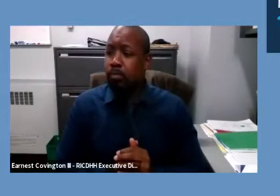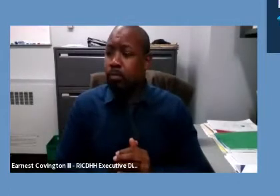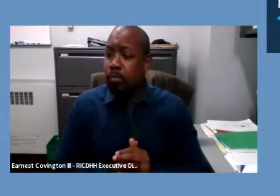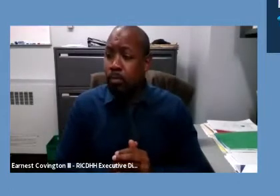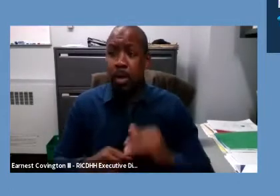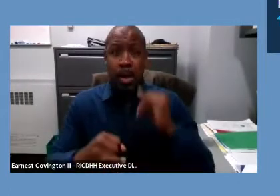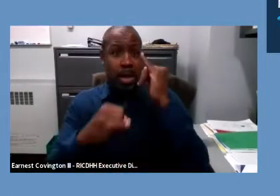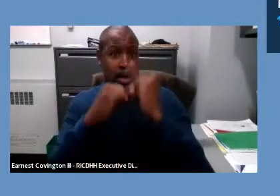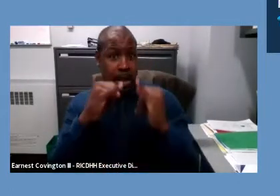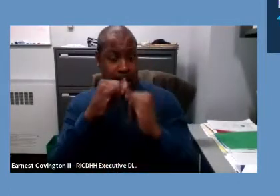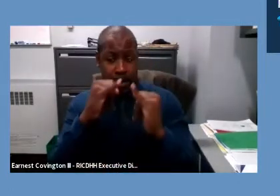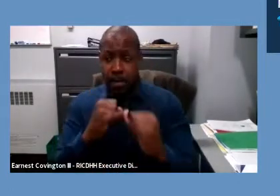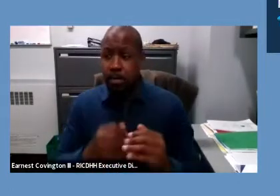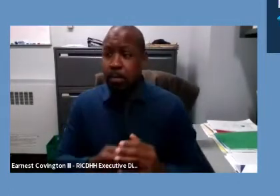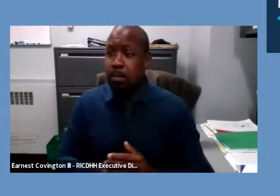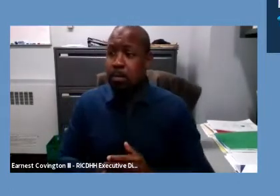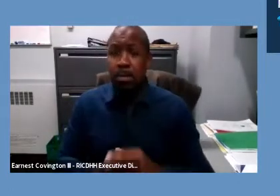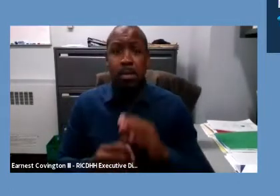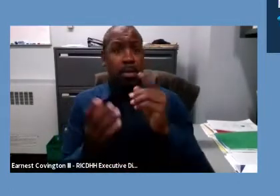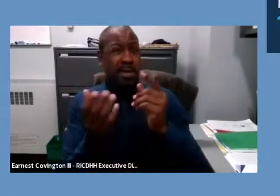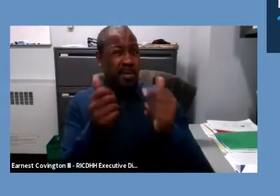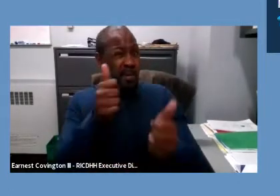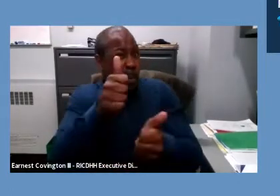you complained against the interpreter.